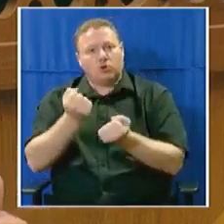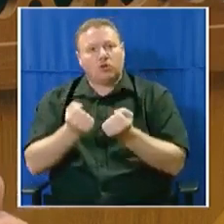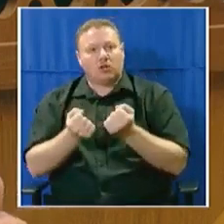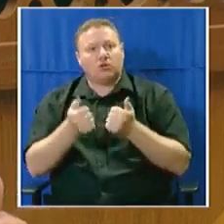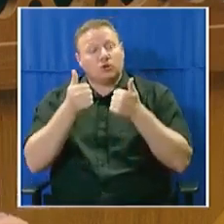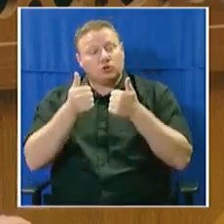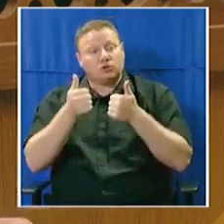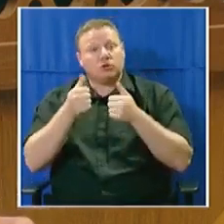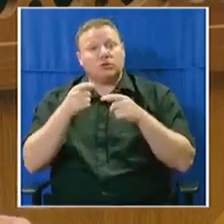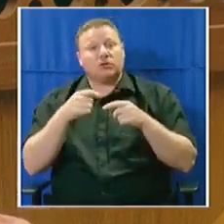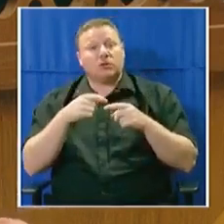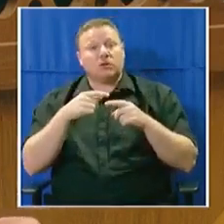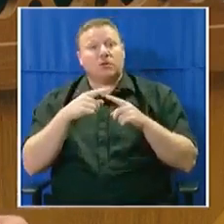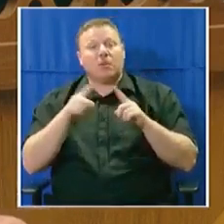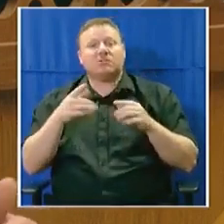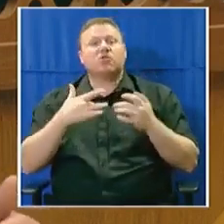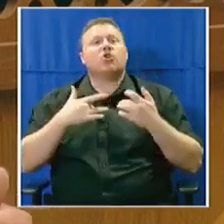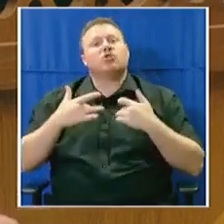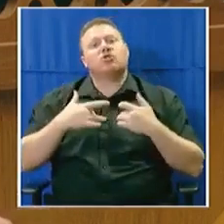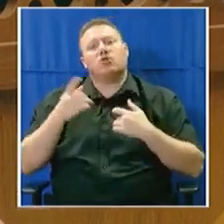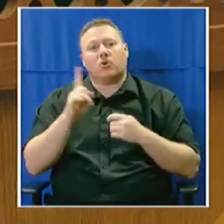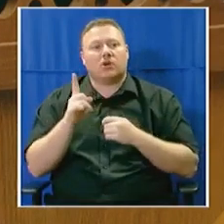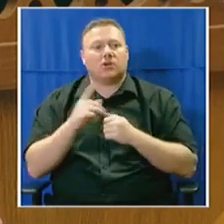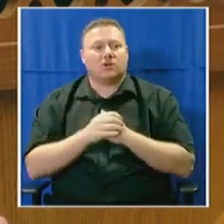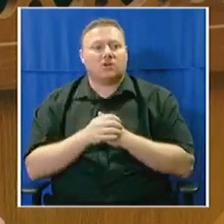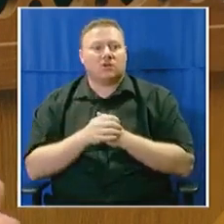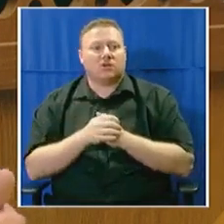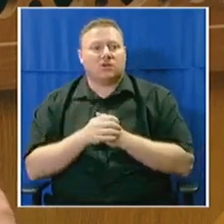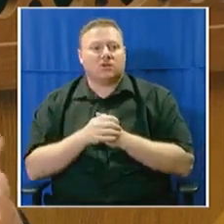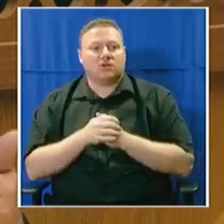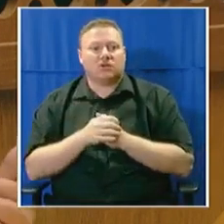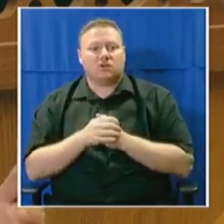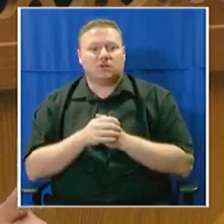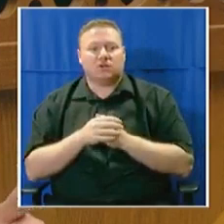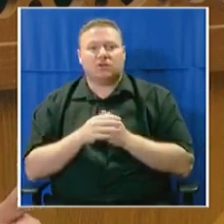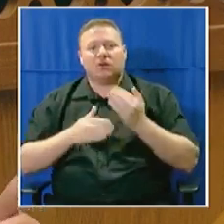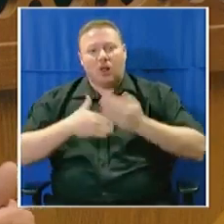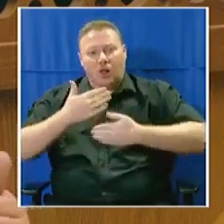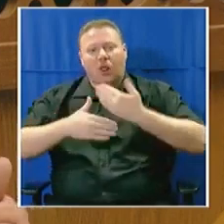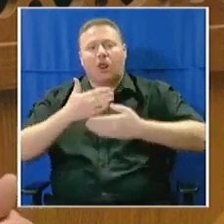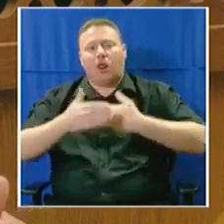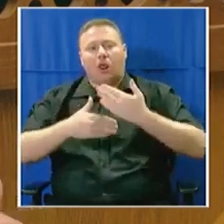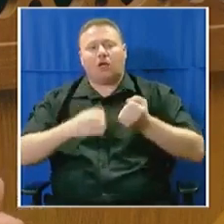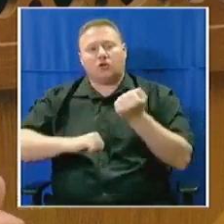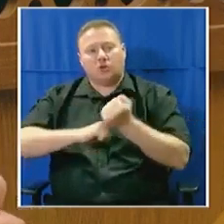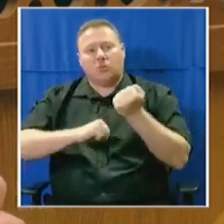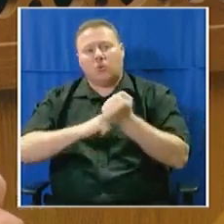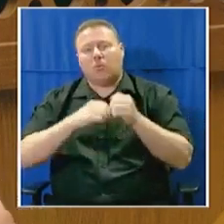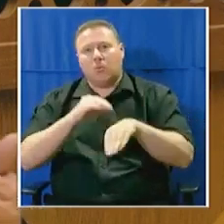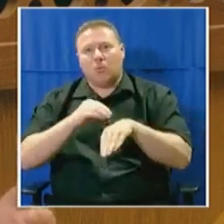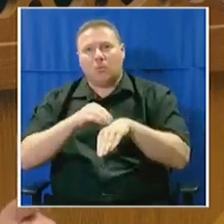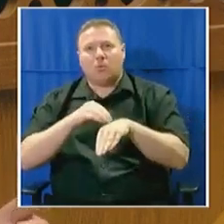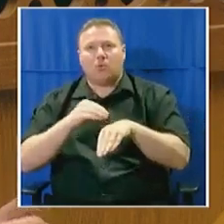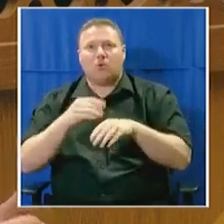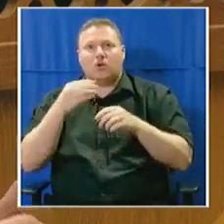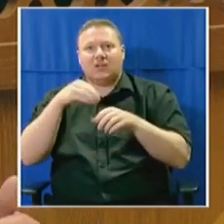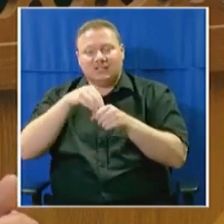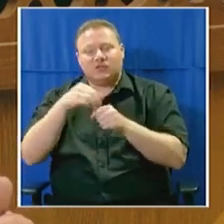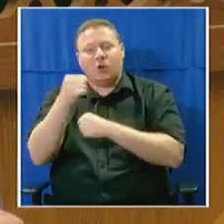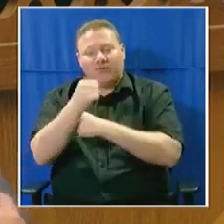out in this report, about the lack of wellness support offered to judicial officers, the stress that they have to operate